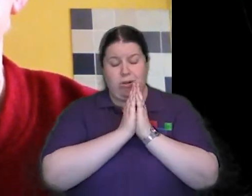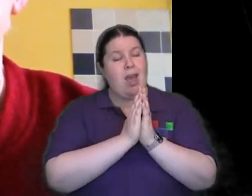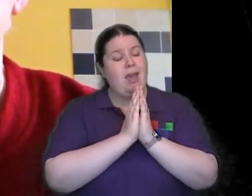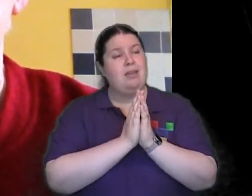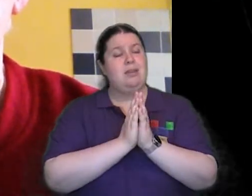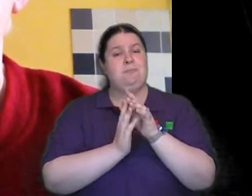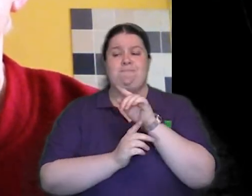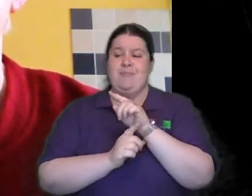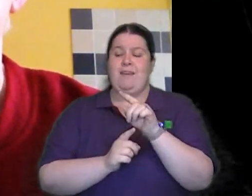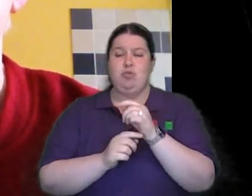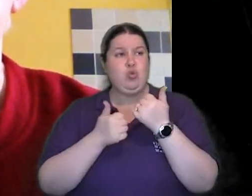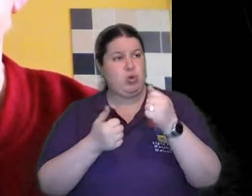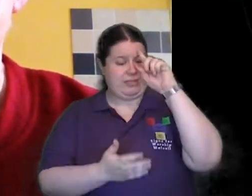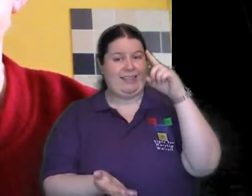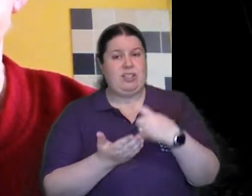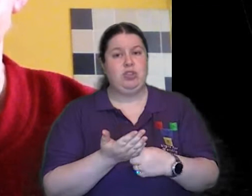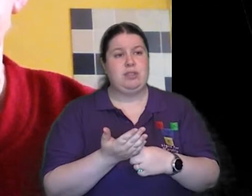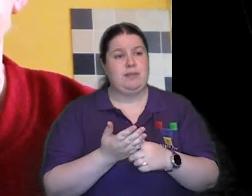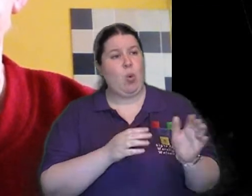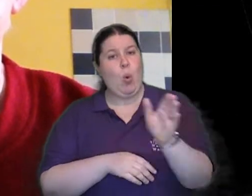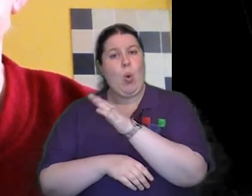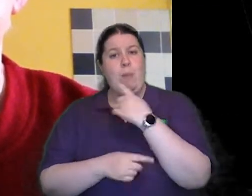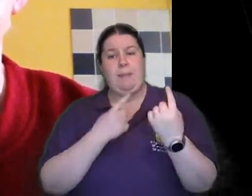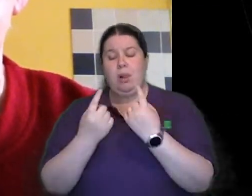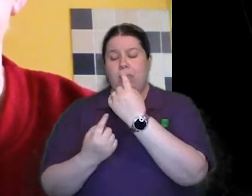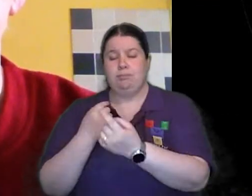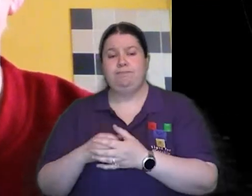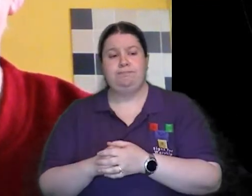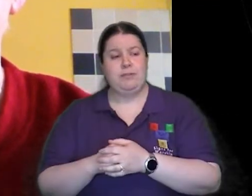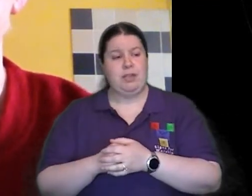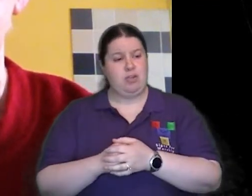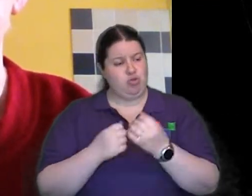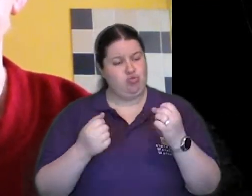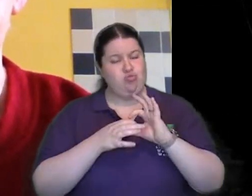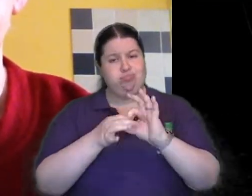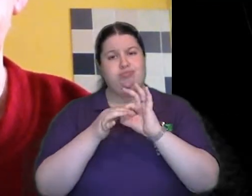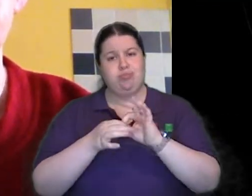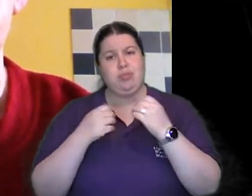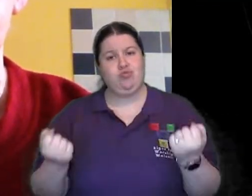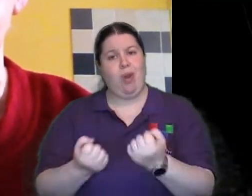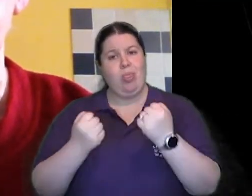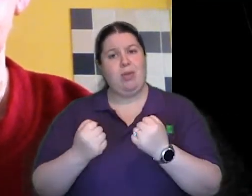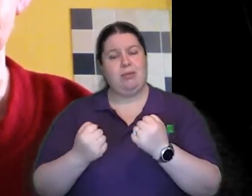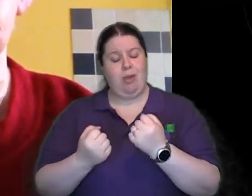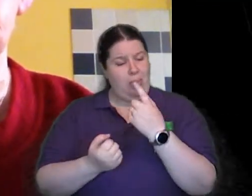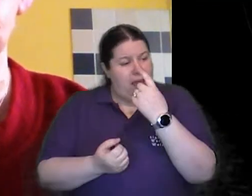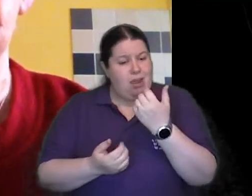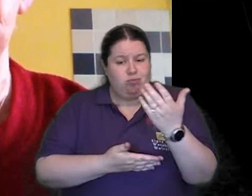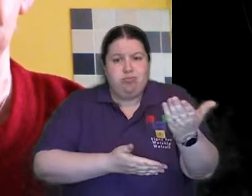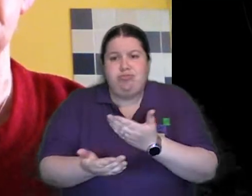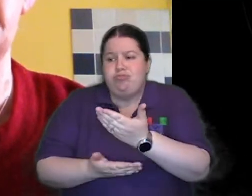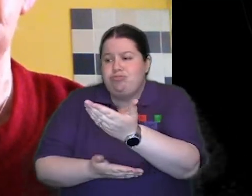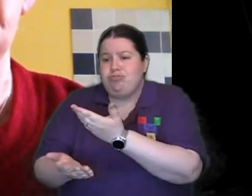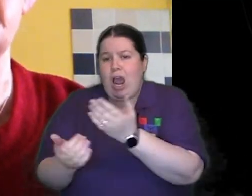environment. We ask that good relationships can be built and strengthened, and that trade agreements can be drawn up so that